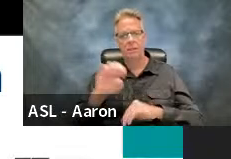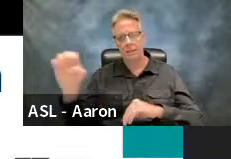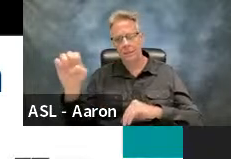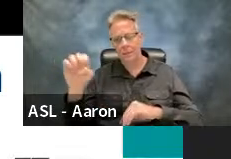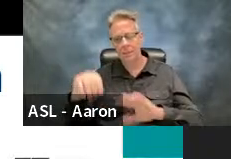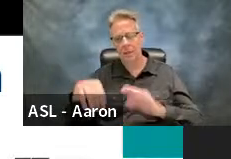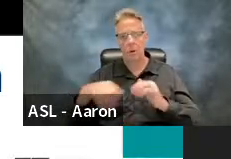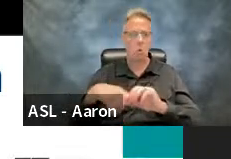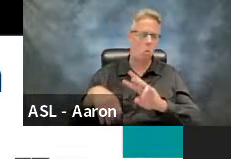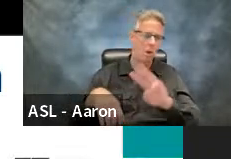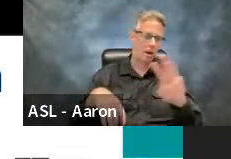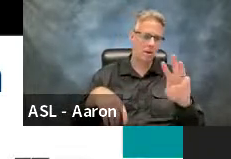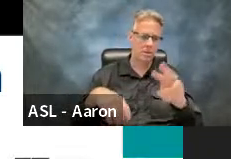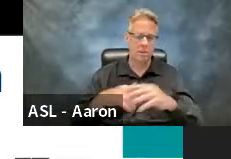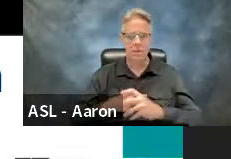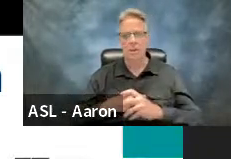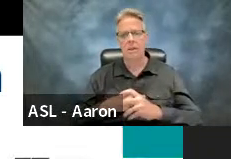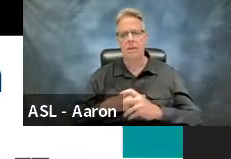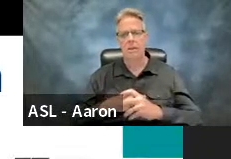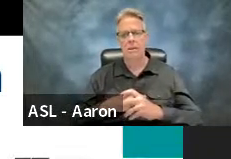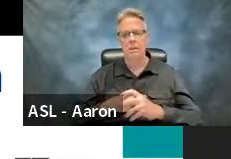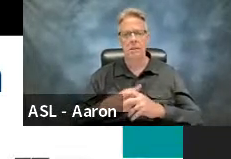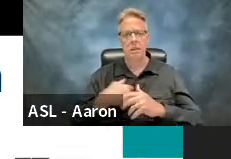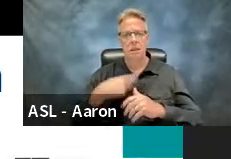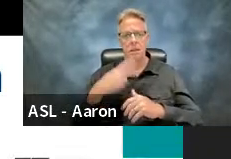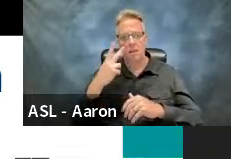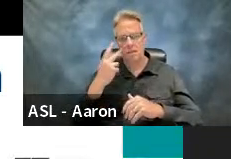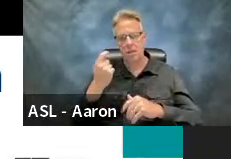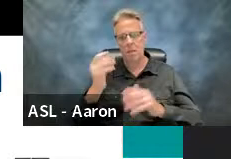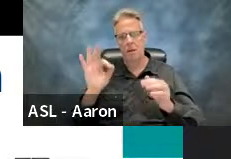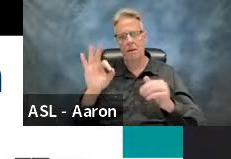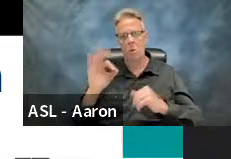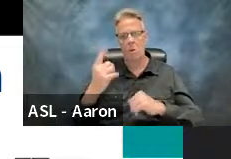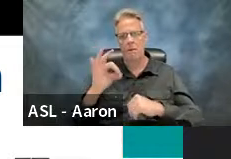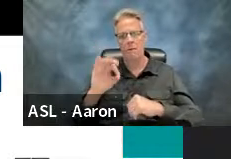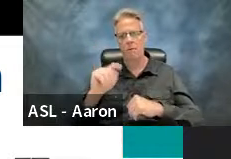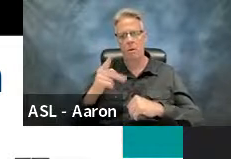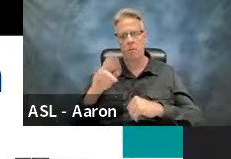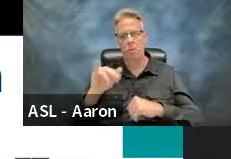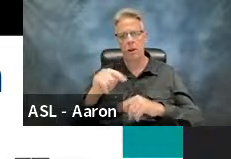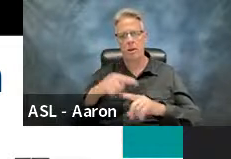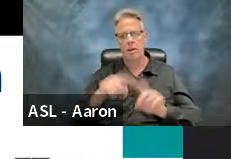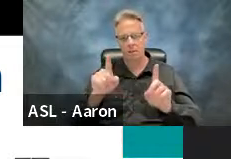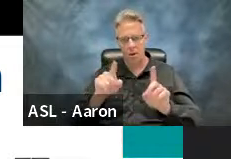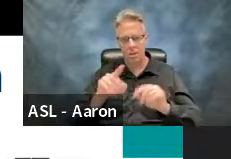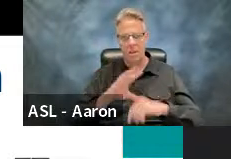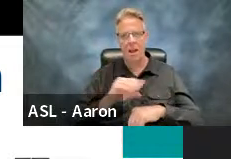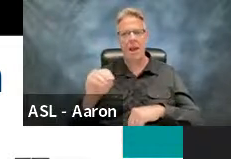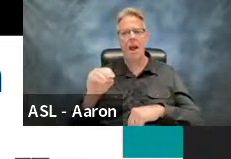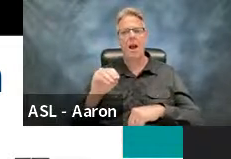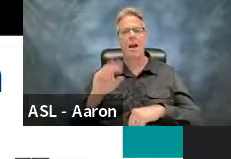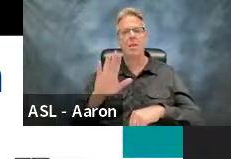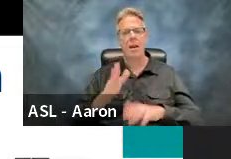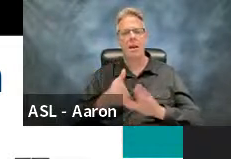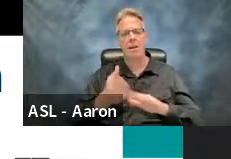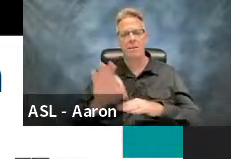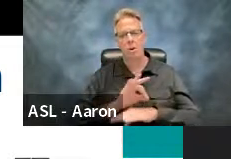side. So there's a footprint difference in this one, and there's the functionality difference of C